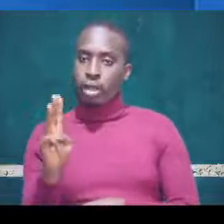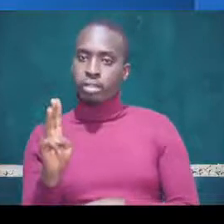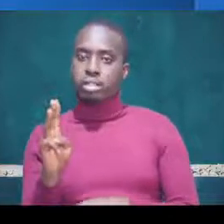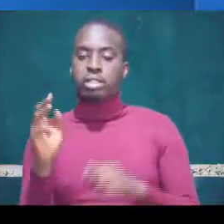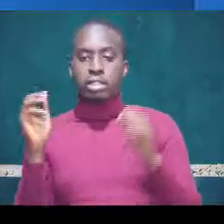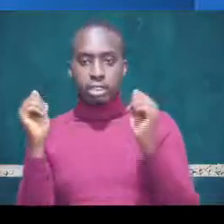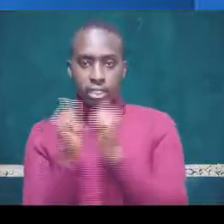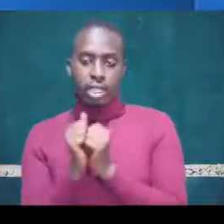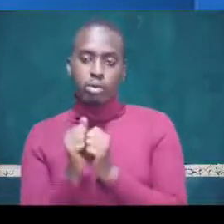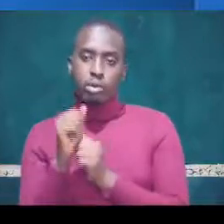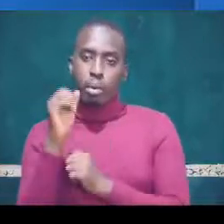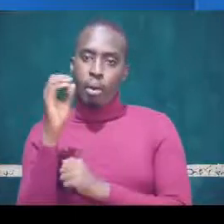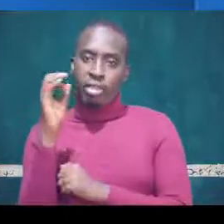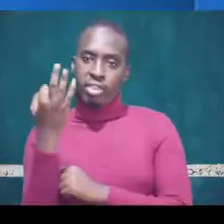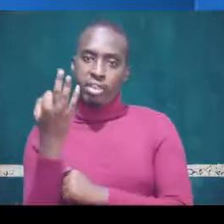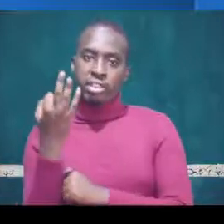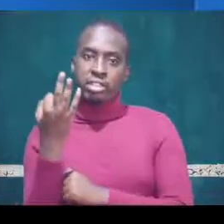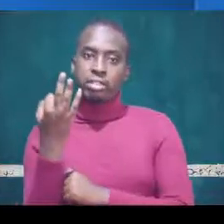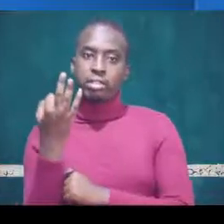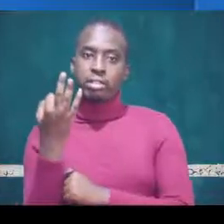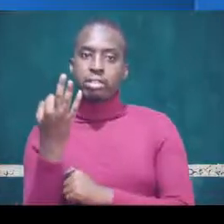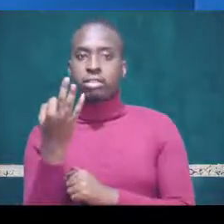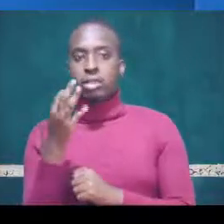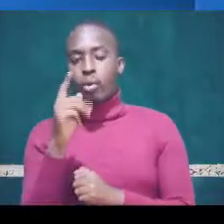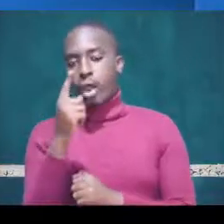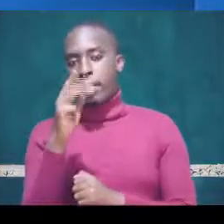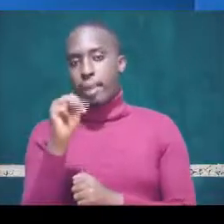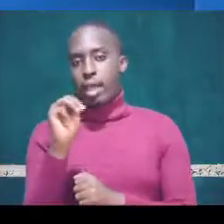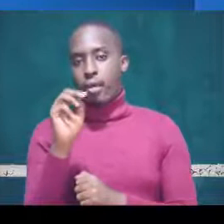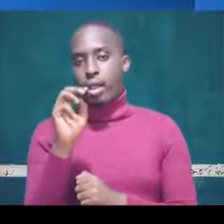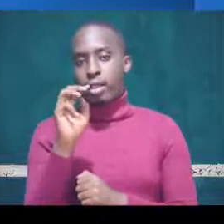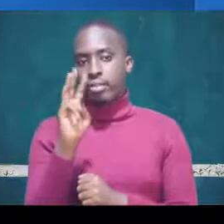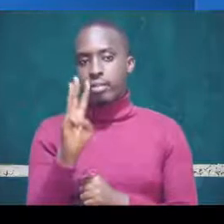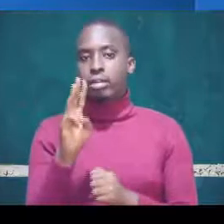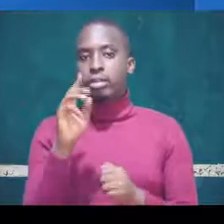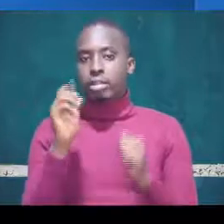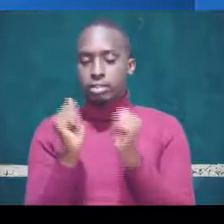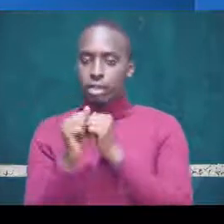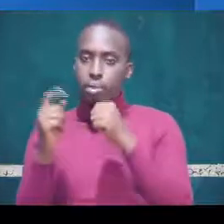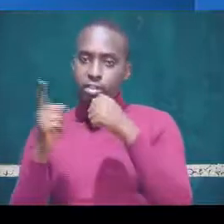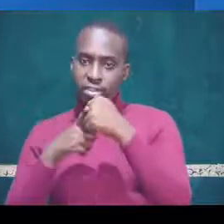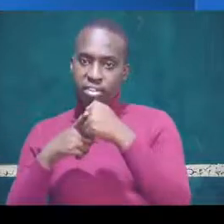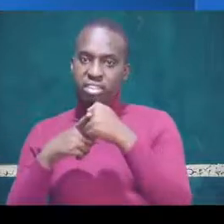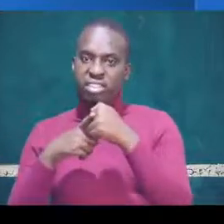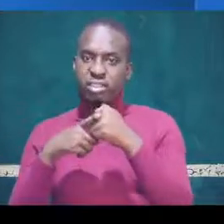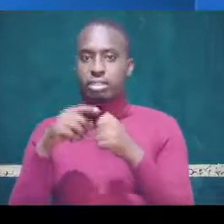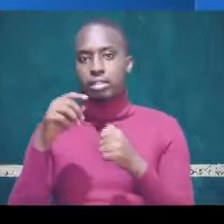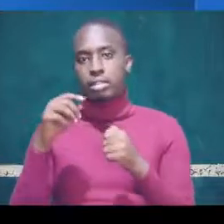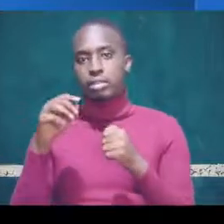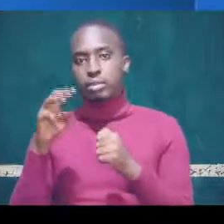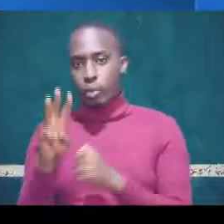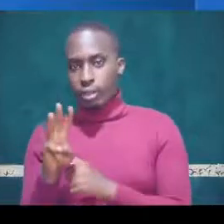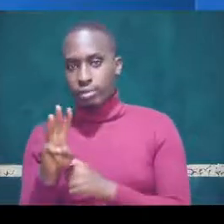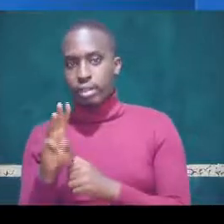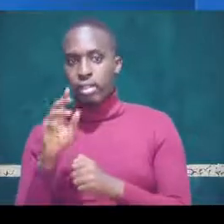to power 3 watts. 1 megawatts, 10 to power 6 watts. And 1 gigawatts, that's a lot of work, a lot